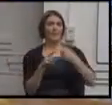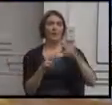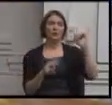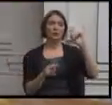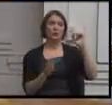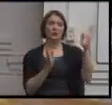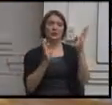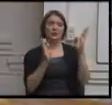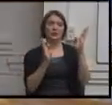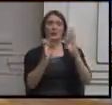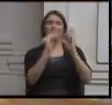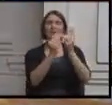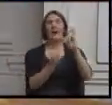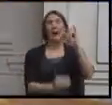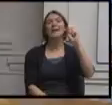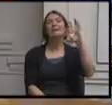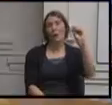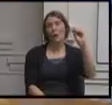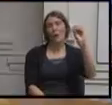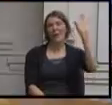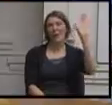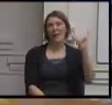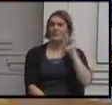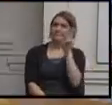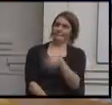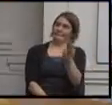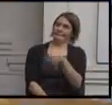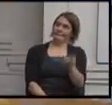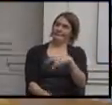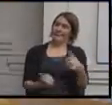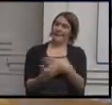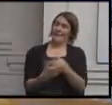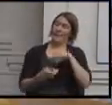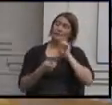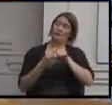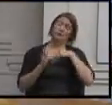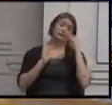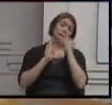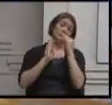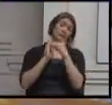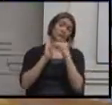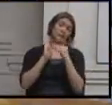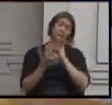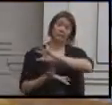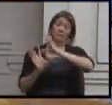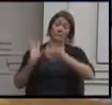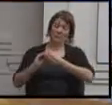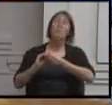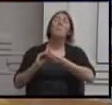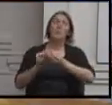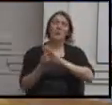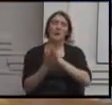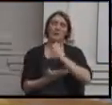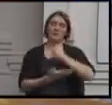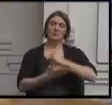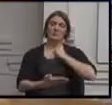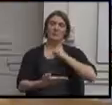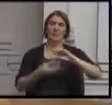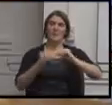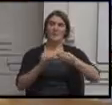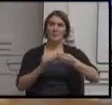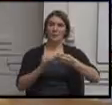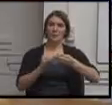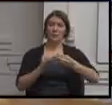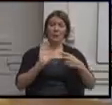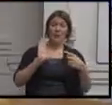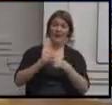Insurance Services Organization, and the result of that is a rating that is a part of how insurance